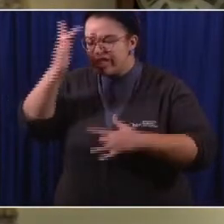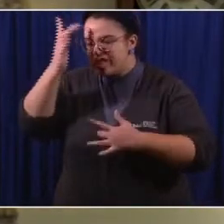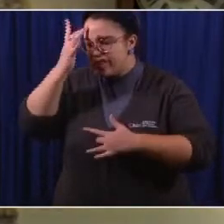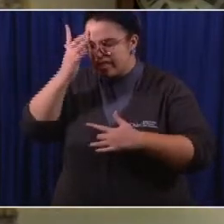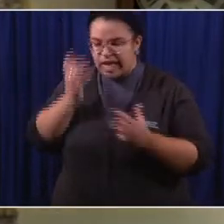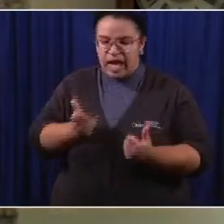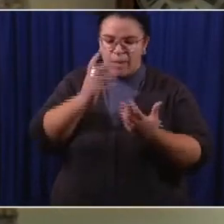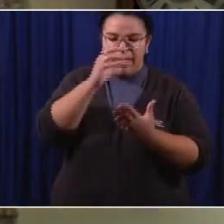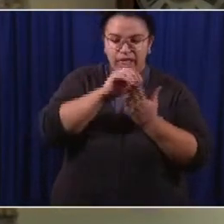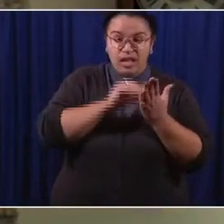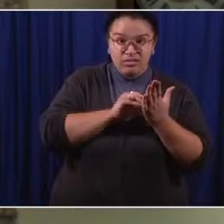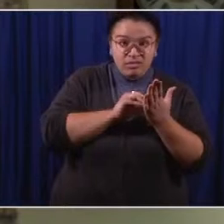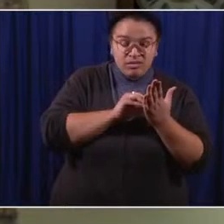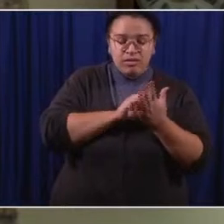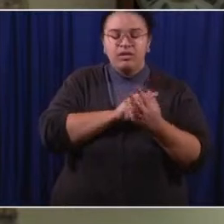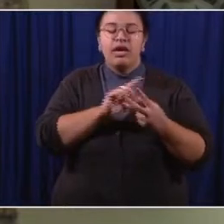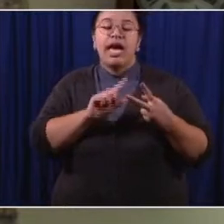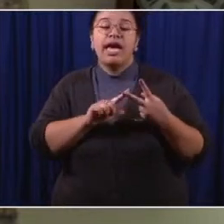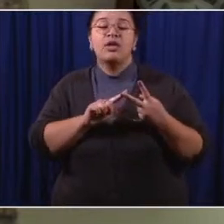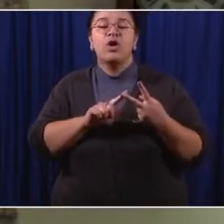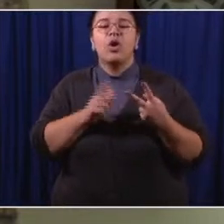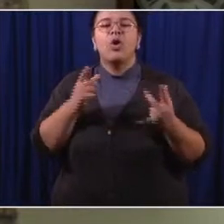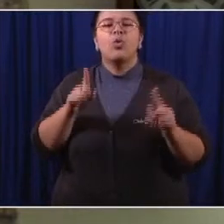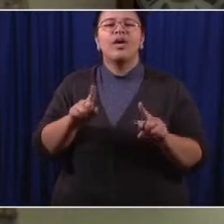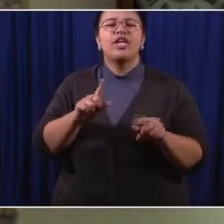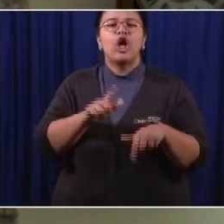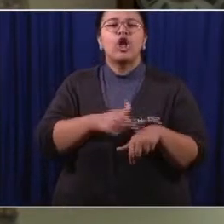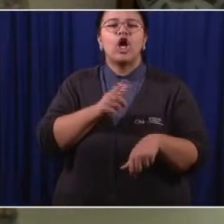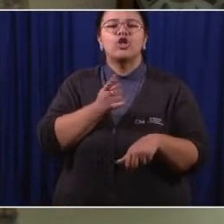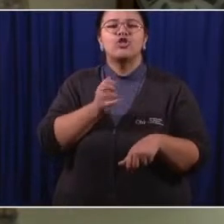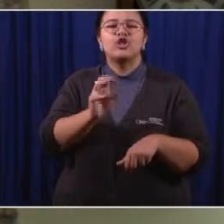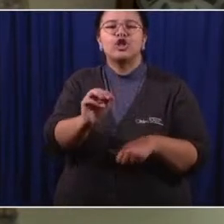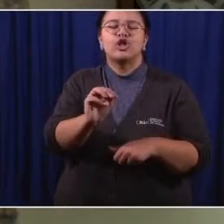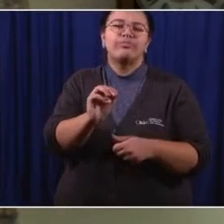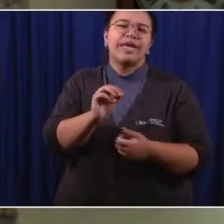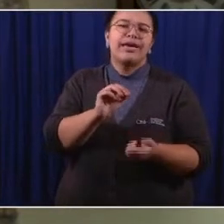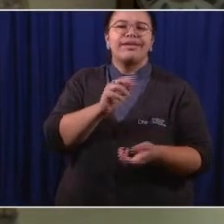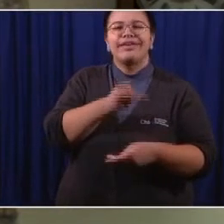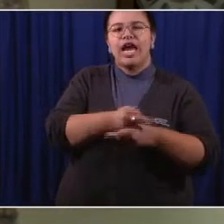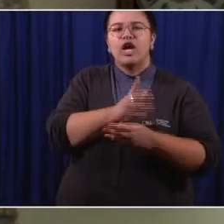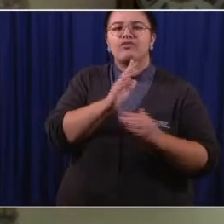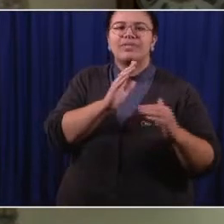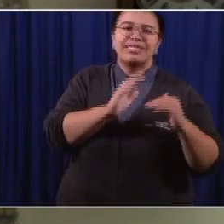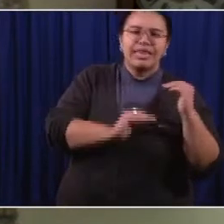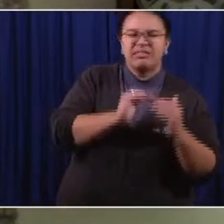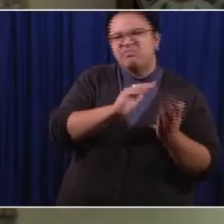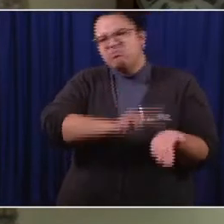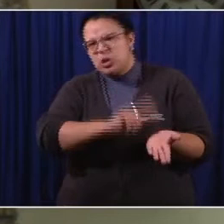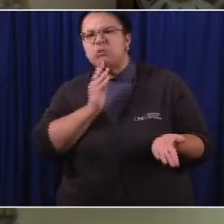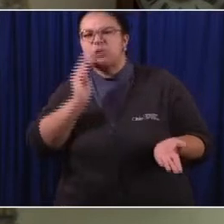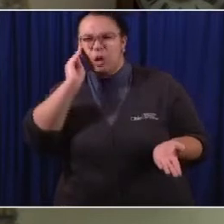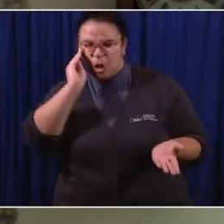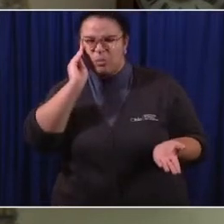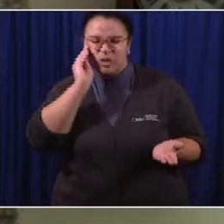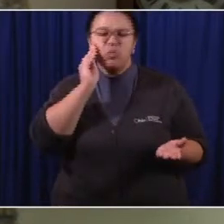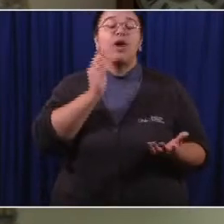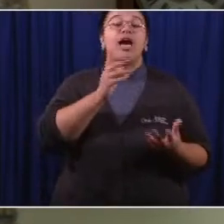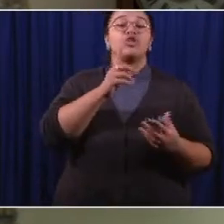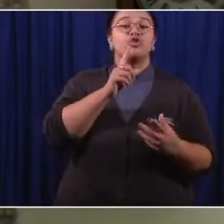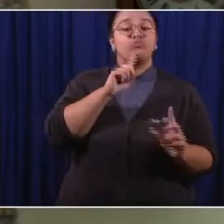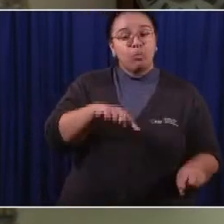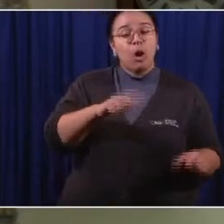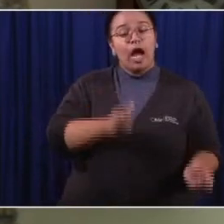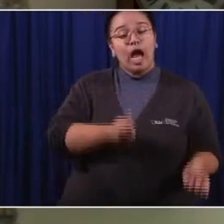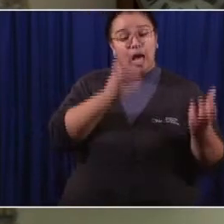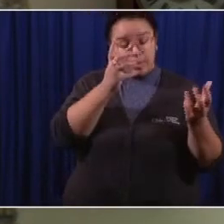reporting cases at long-term care facilities, I remember there being some issues and the data was pulled down briefly. What safeguards are in place